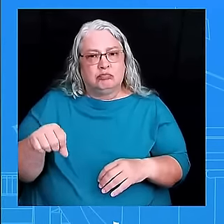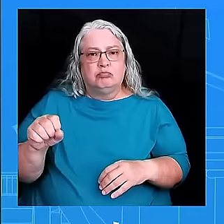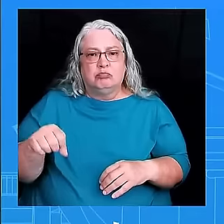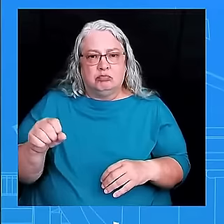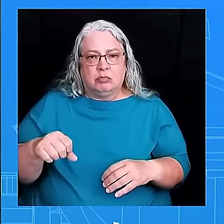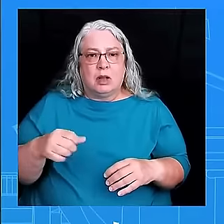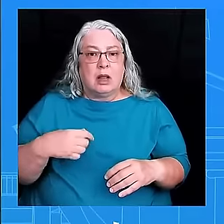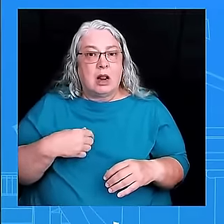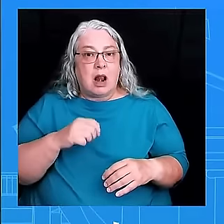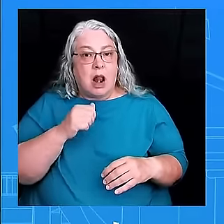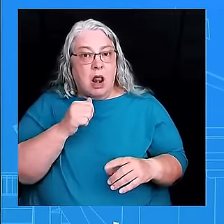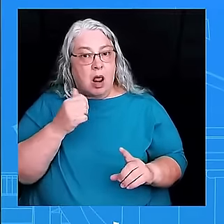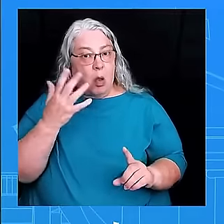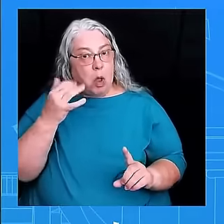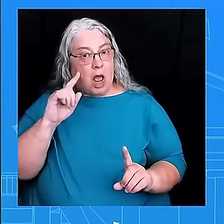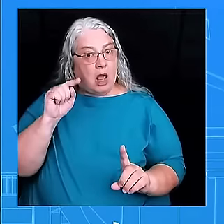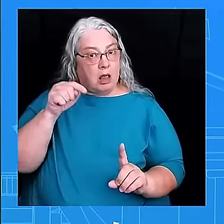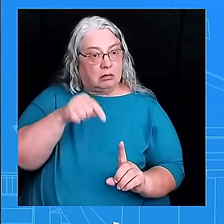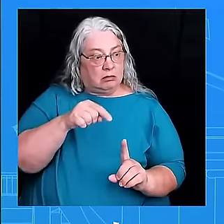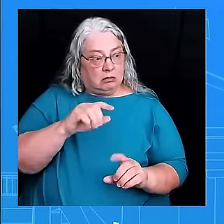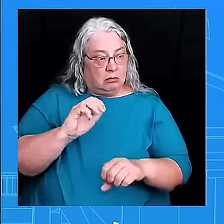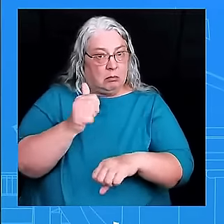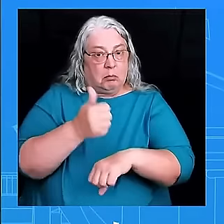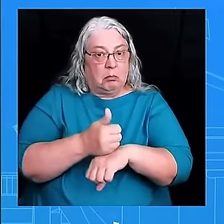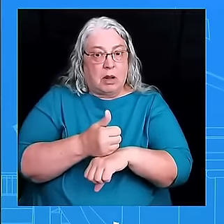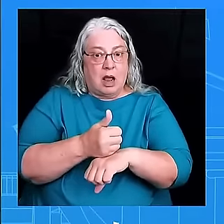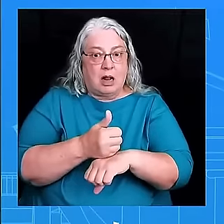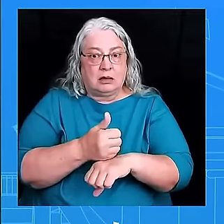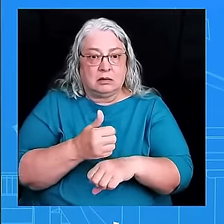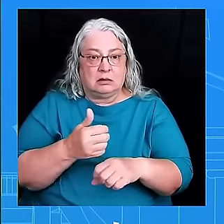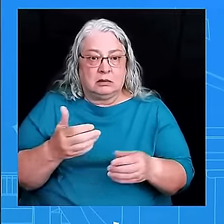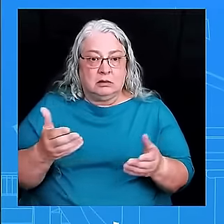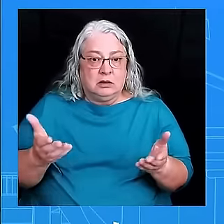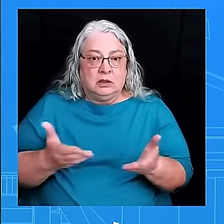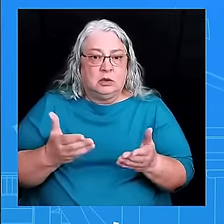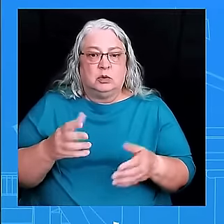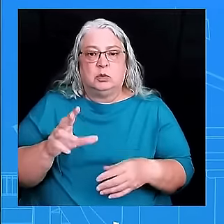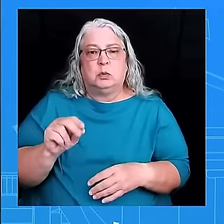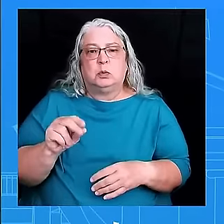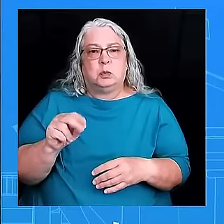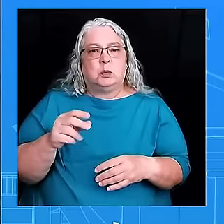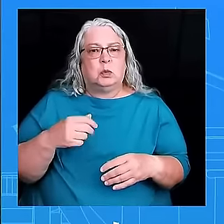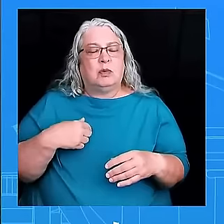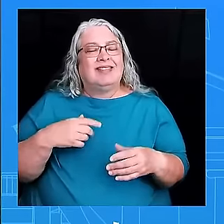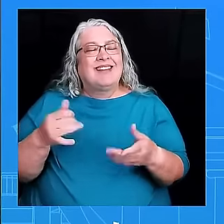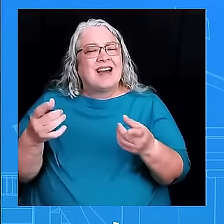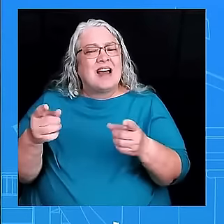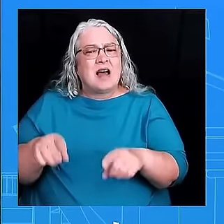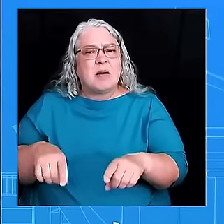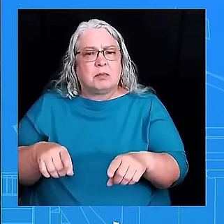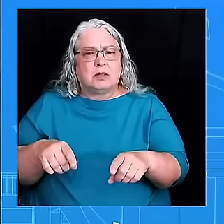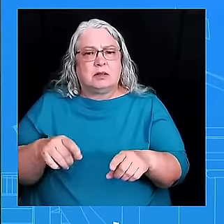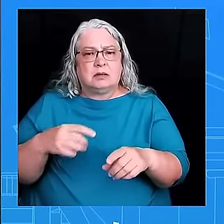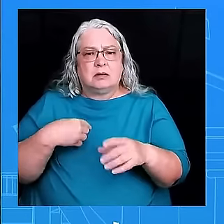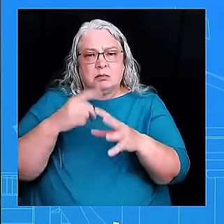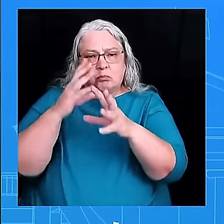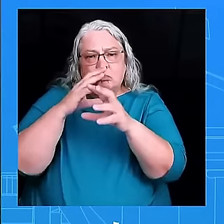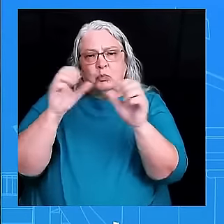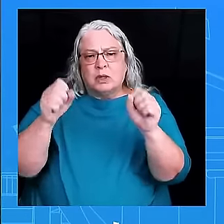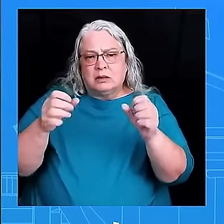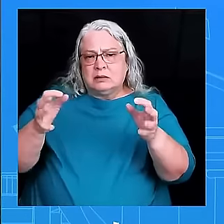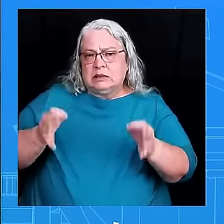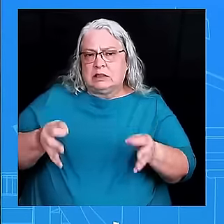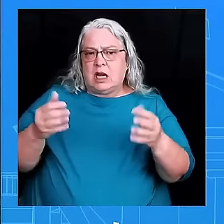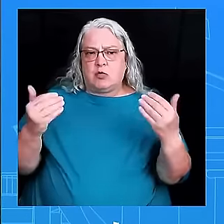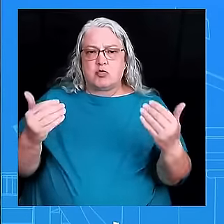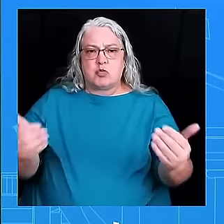the pieces were falling into place. And that's the moment when the president had to drop that final piece in. And it just so happened to come a couple